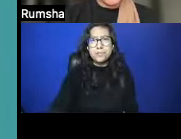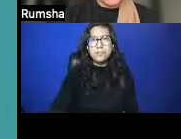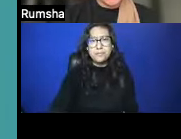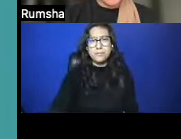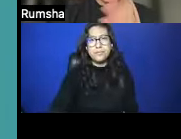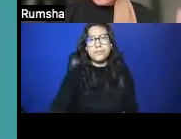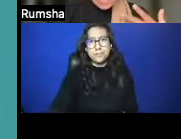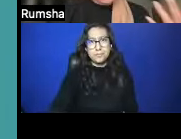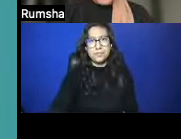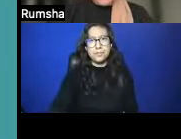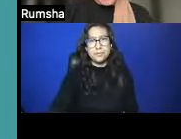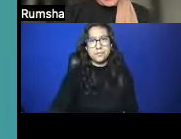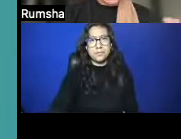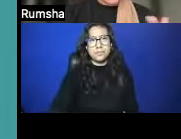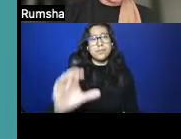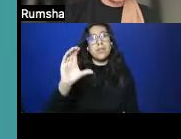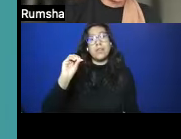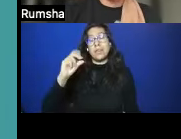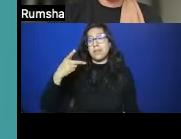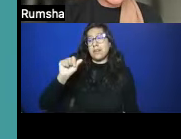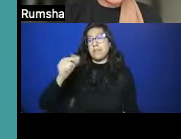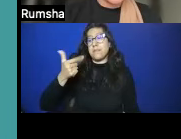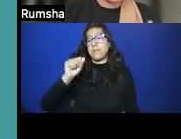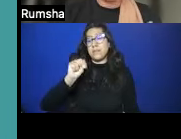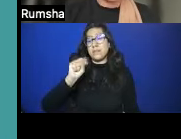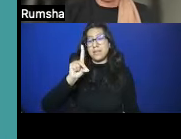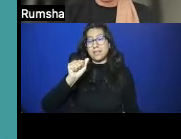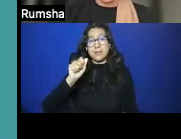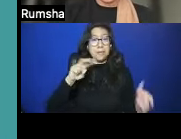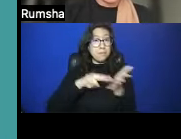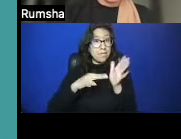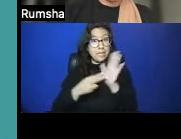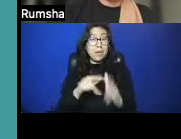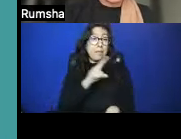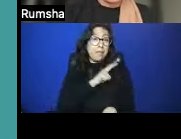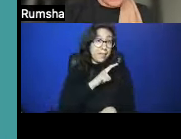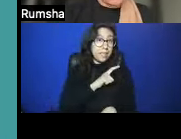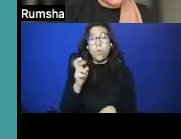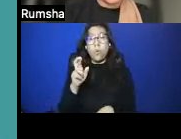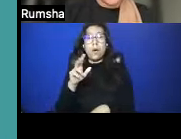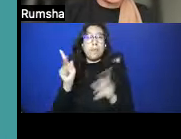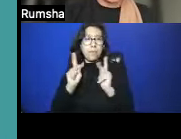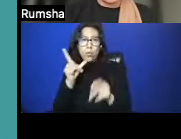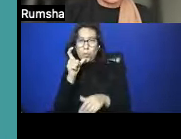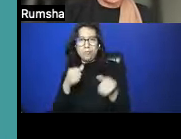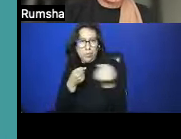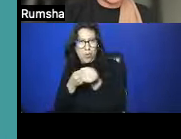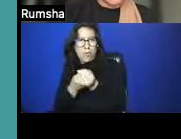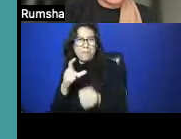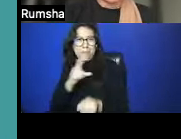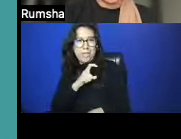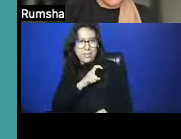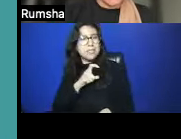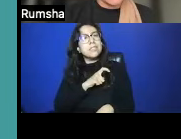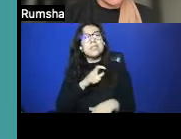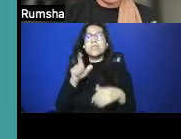Copaganda, how we define it, is when police or pro-police groups use their power to share a narrative, especially